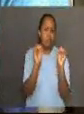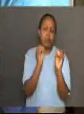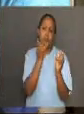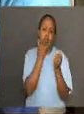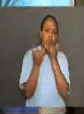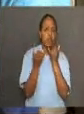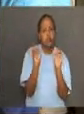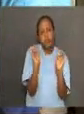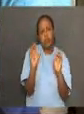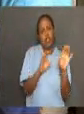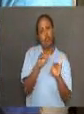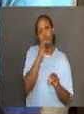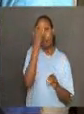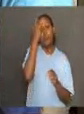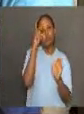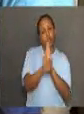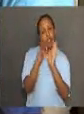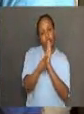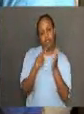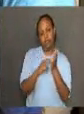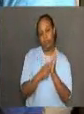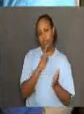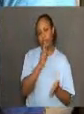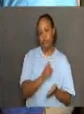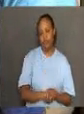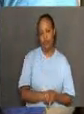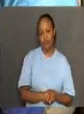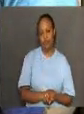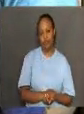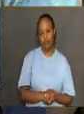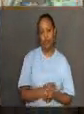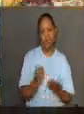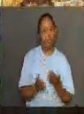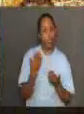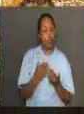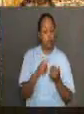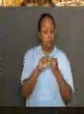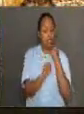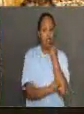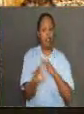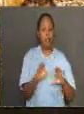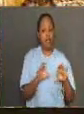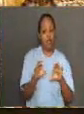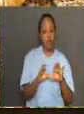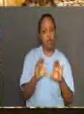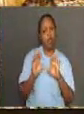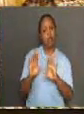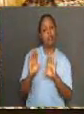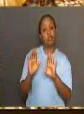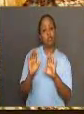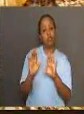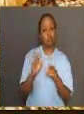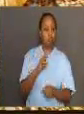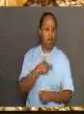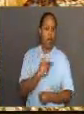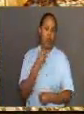or wrongdoing that the group has done, but simply based on their race or